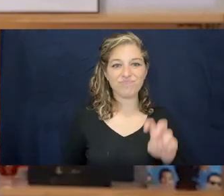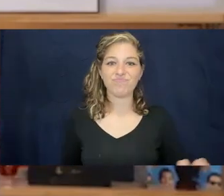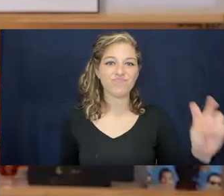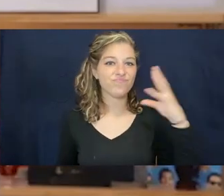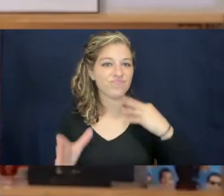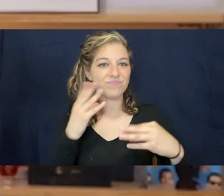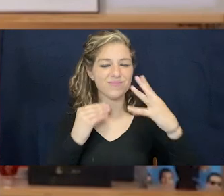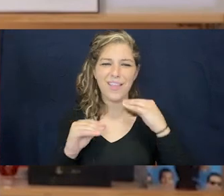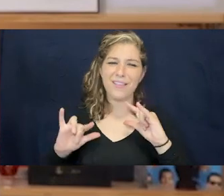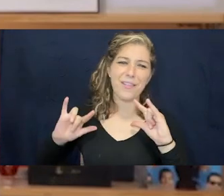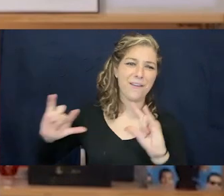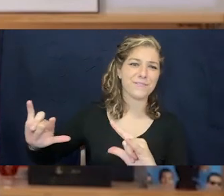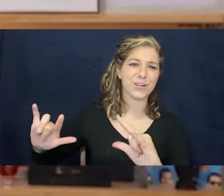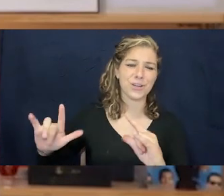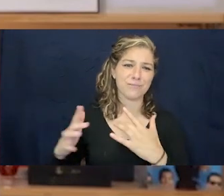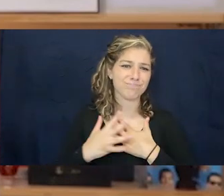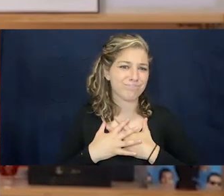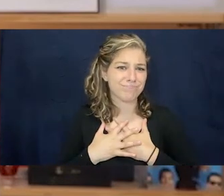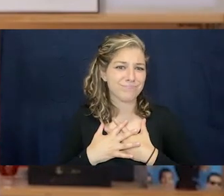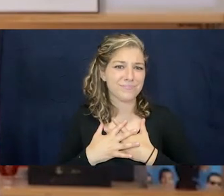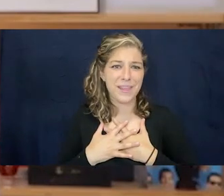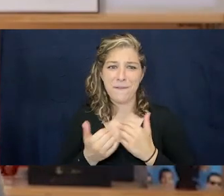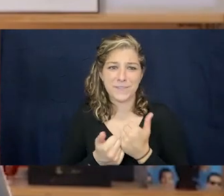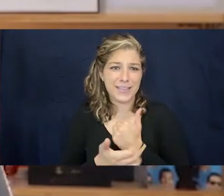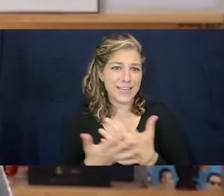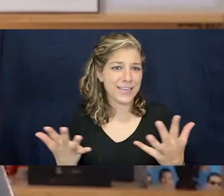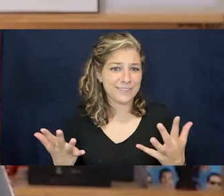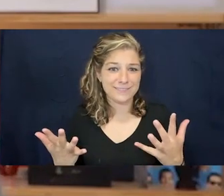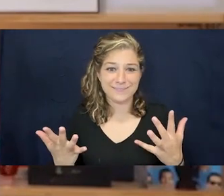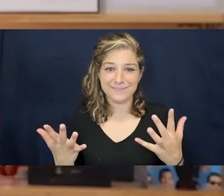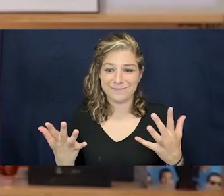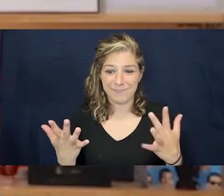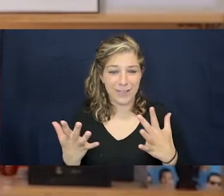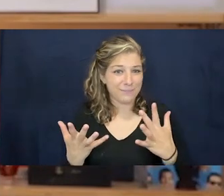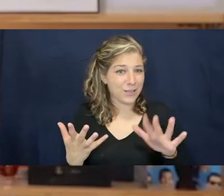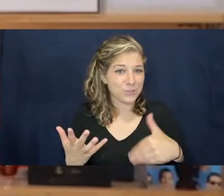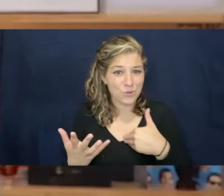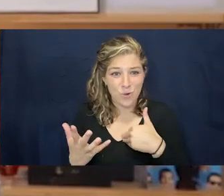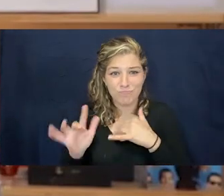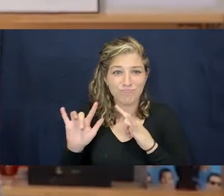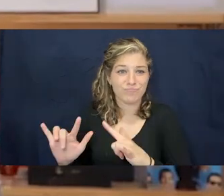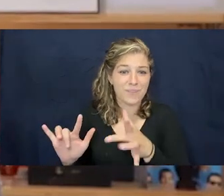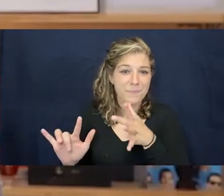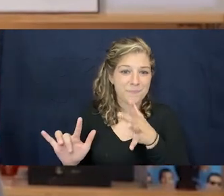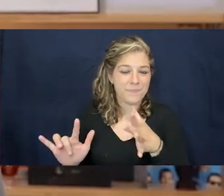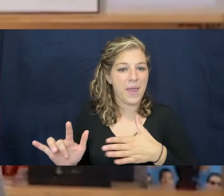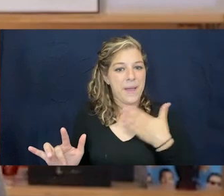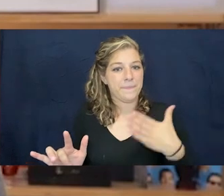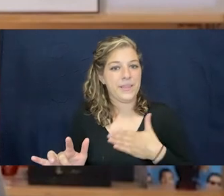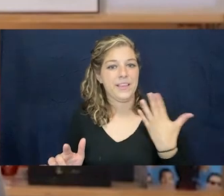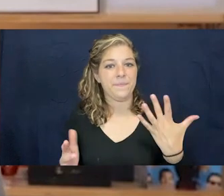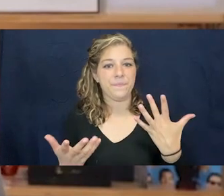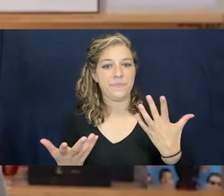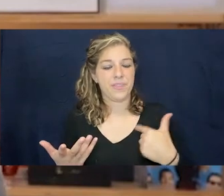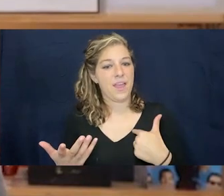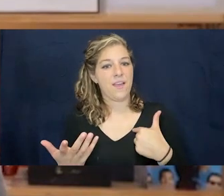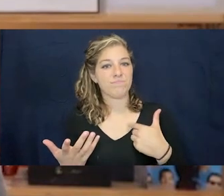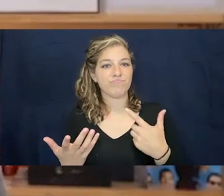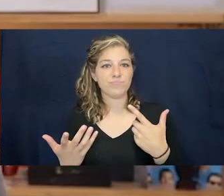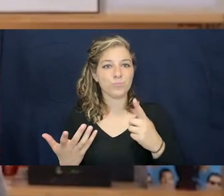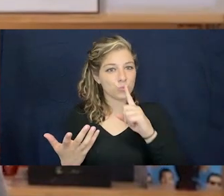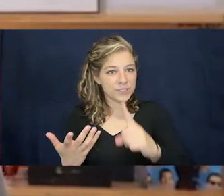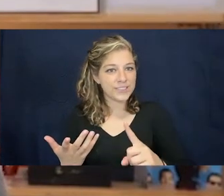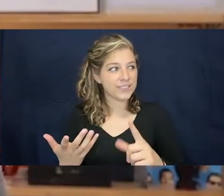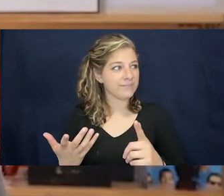that. I love her with every bit of flesh and soul in me. And I'm so glad that